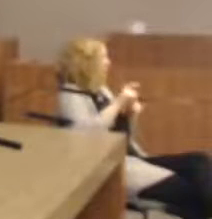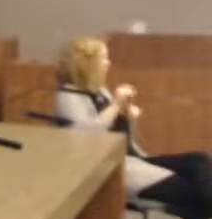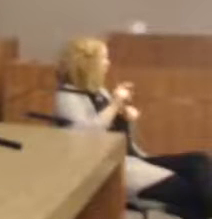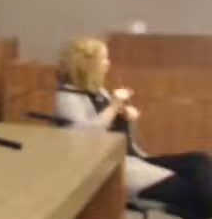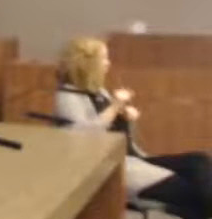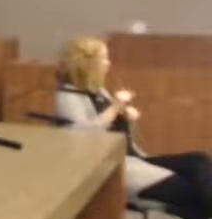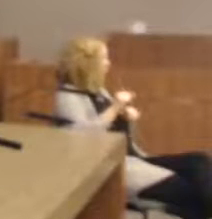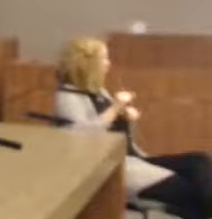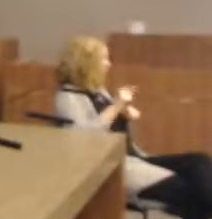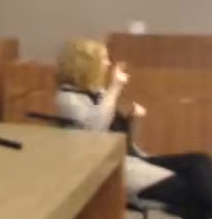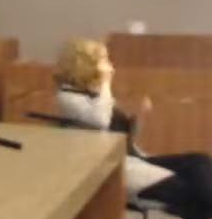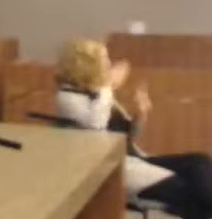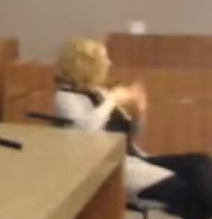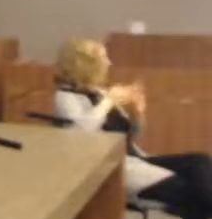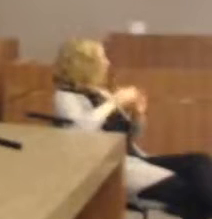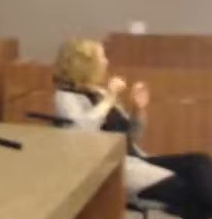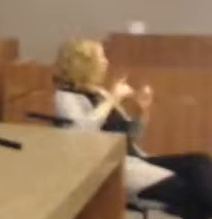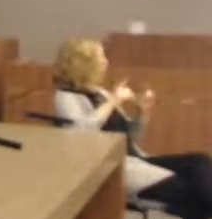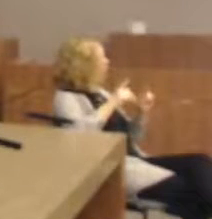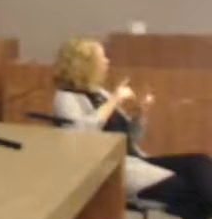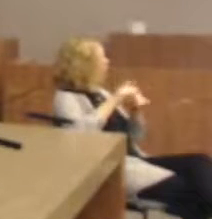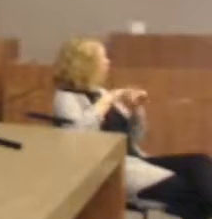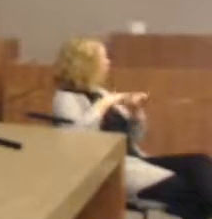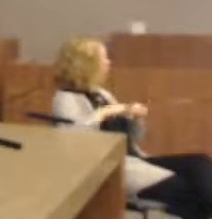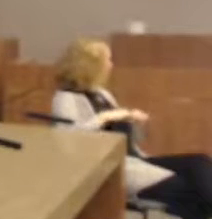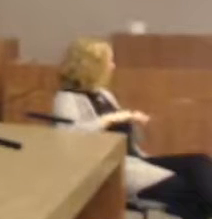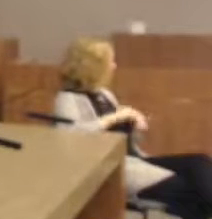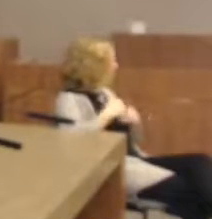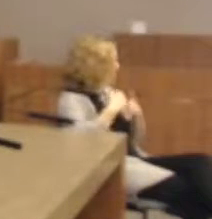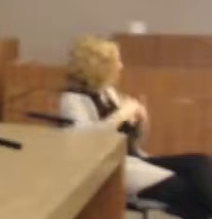a little psychoeducation is really helpful around that.